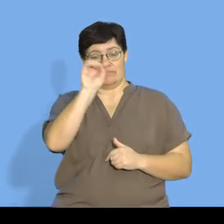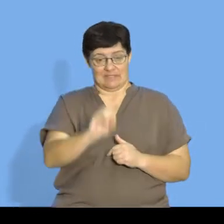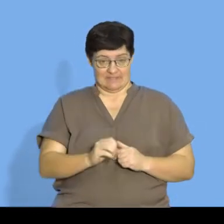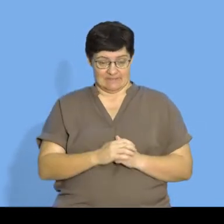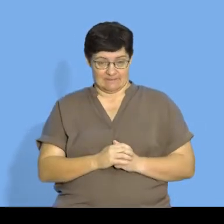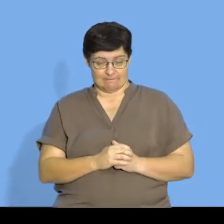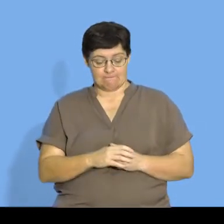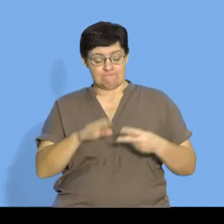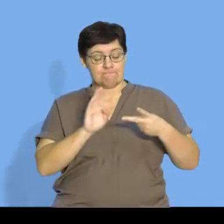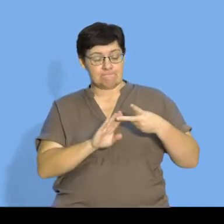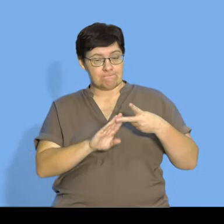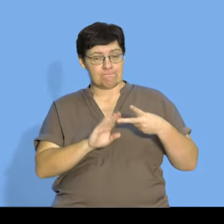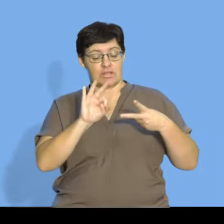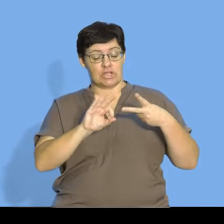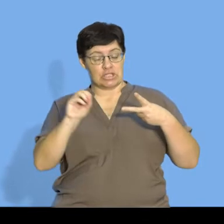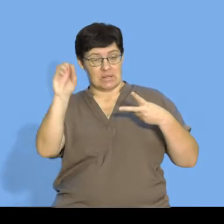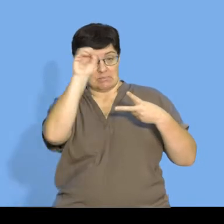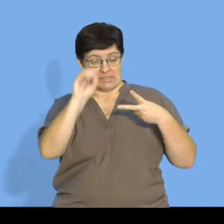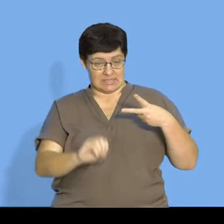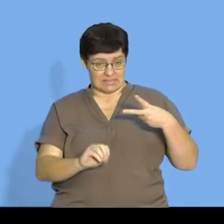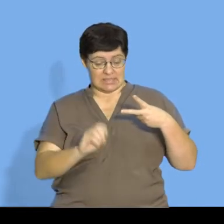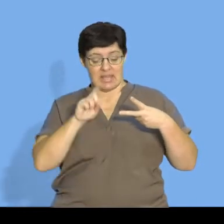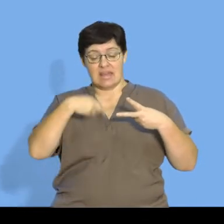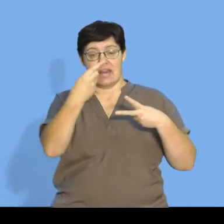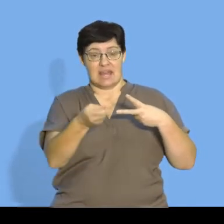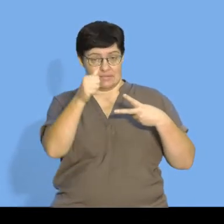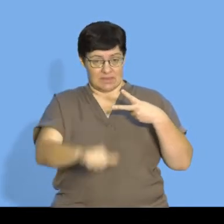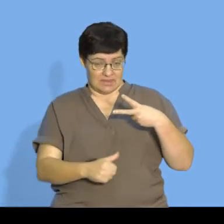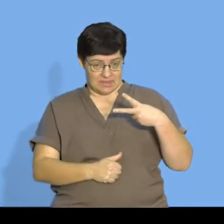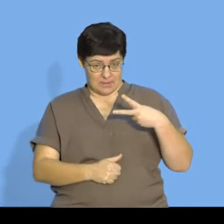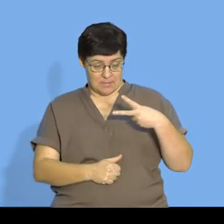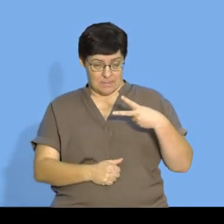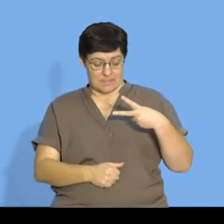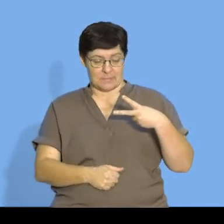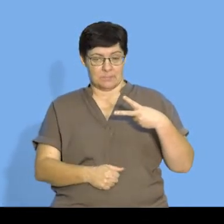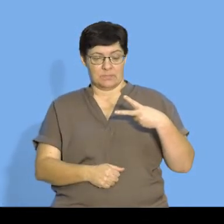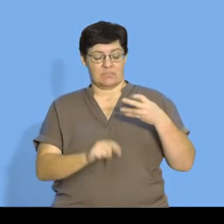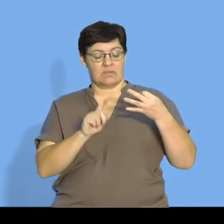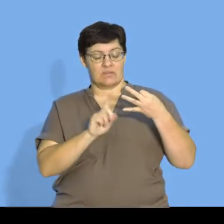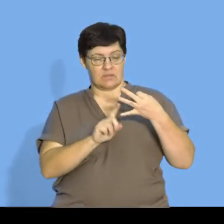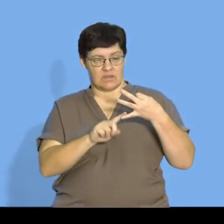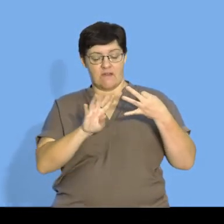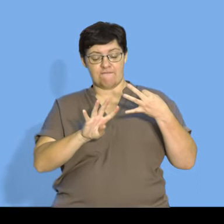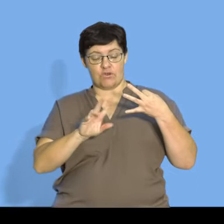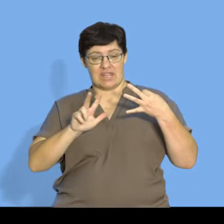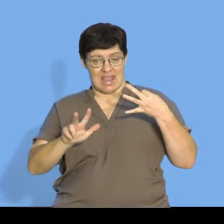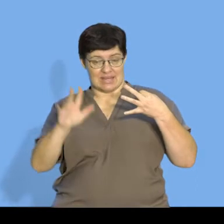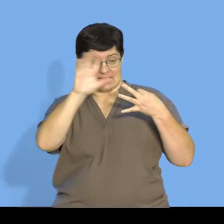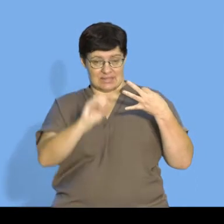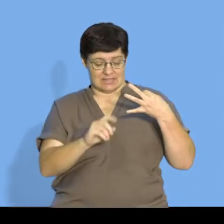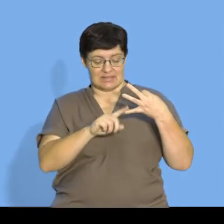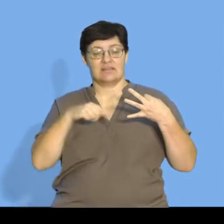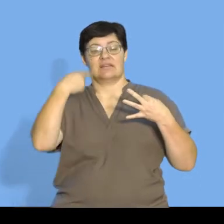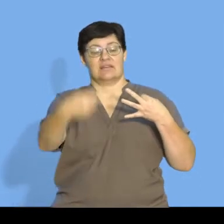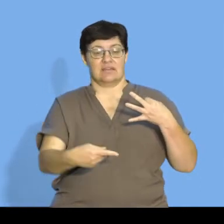5%. 30% will pay in the month following the month of sale, 48% will pay in the